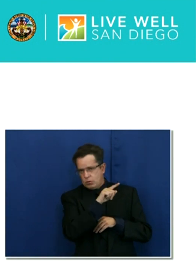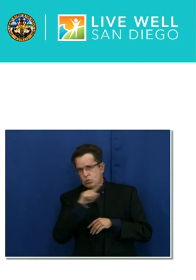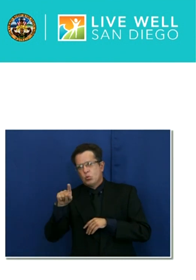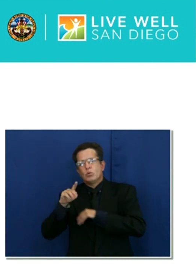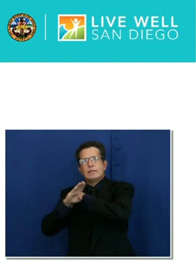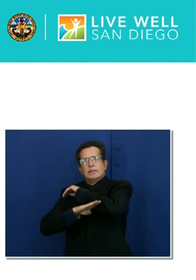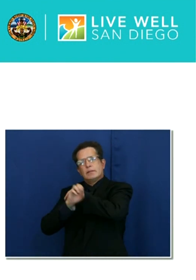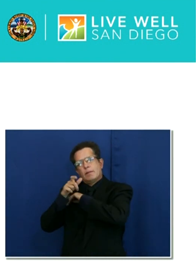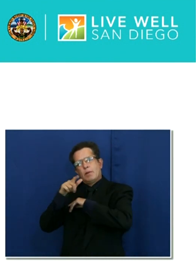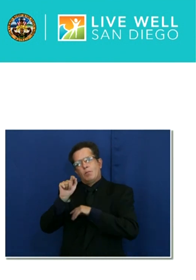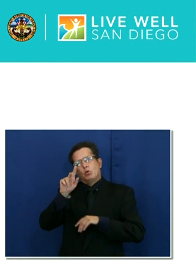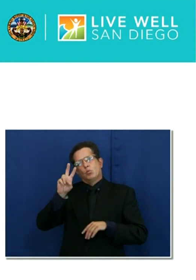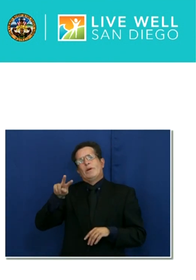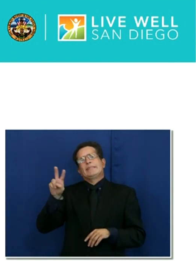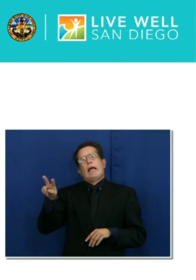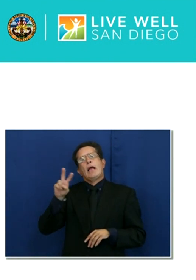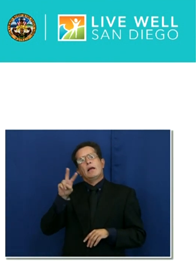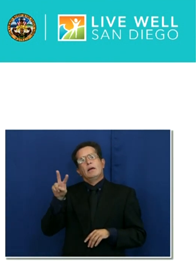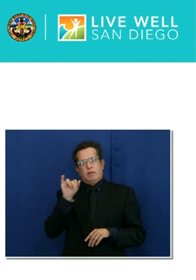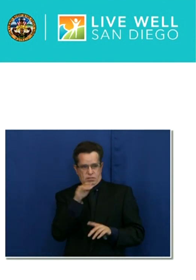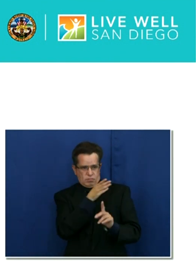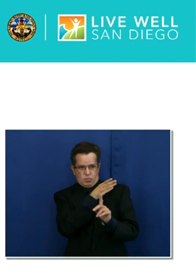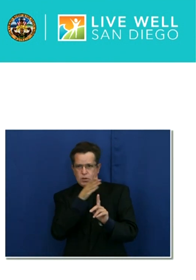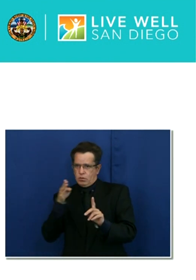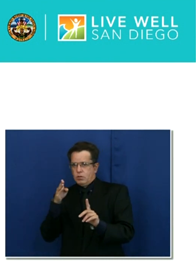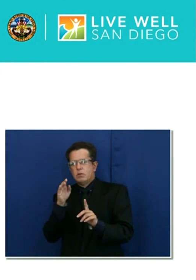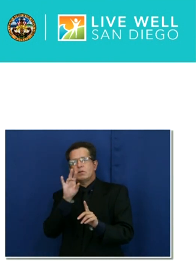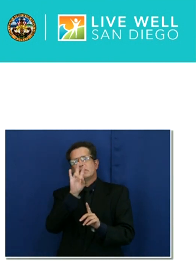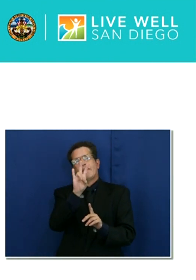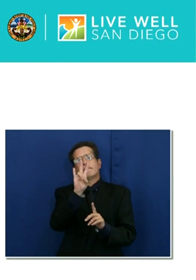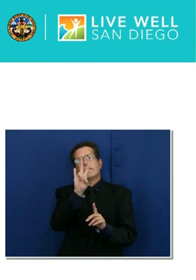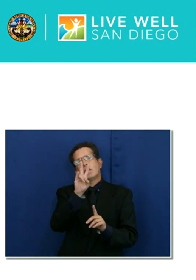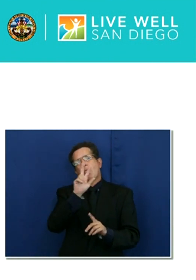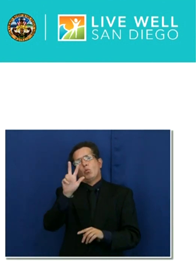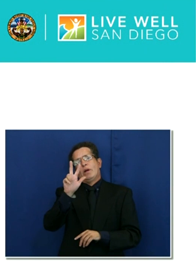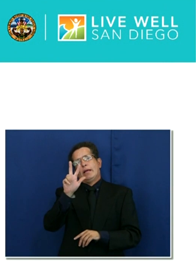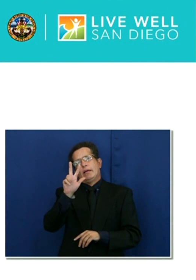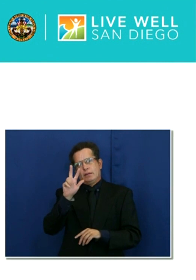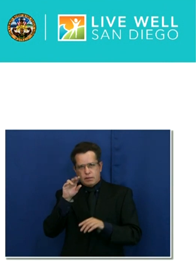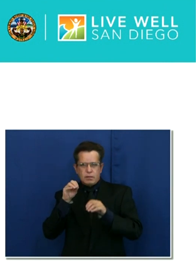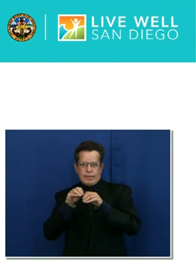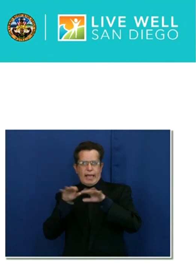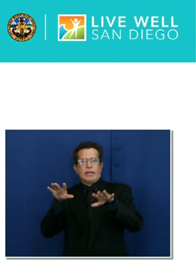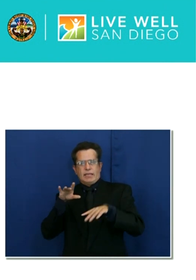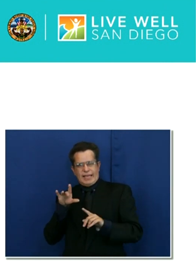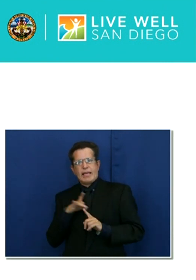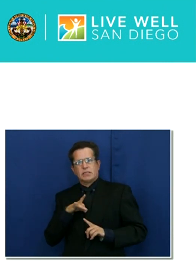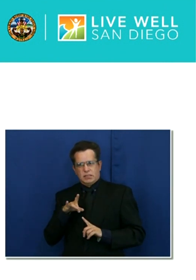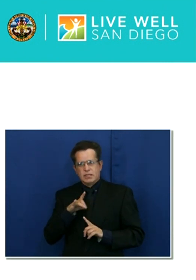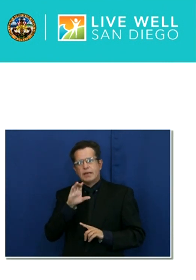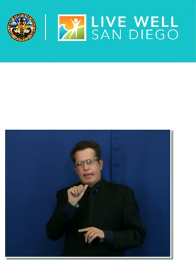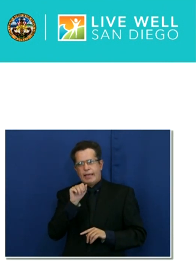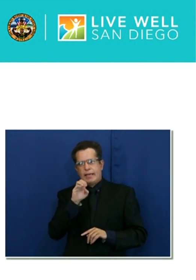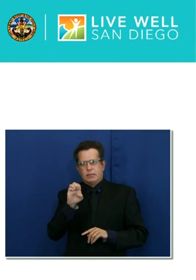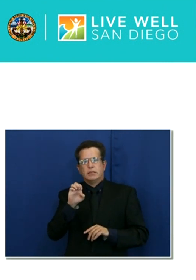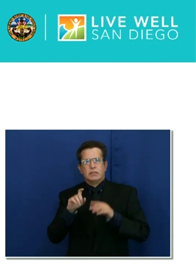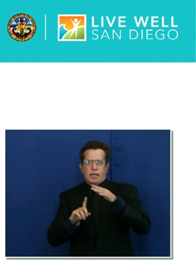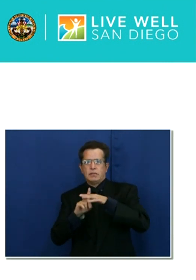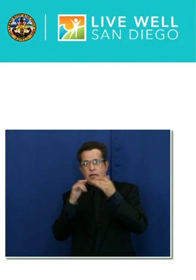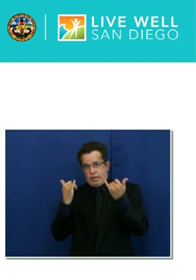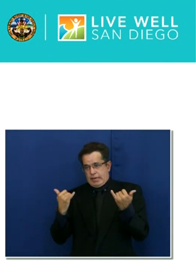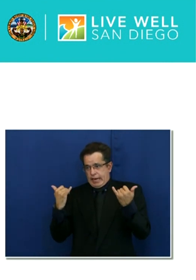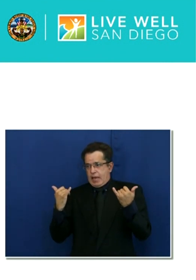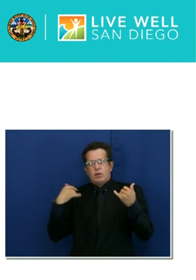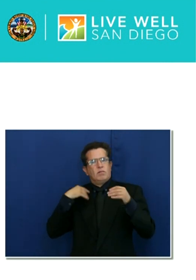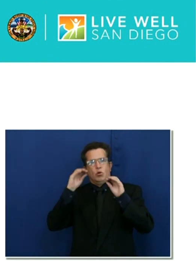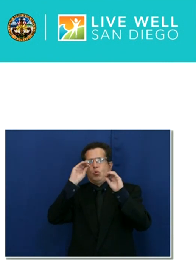through September 22nd, which represents 73 cases. Also today, no new